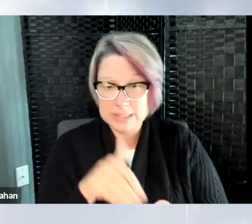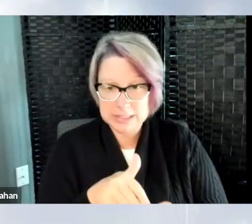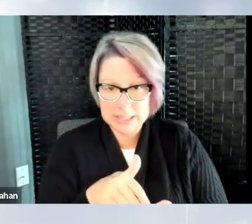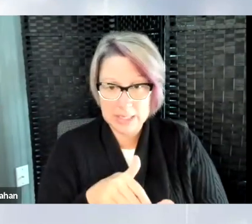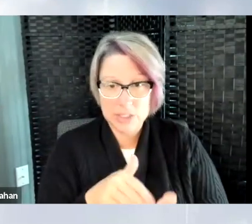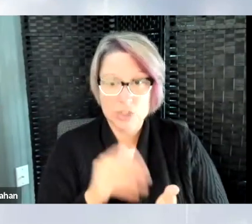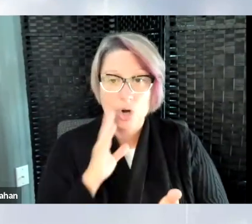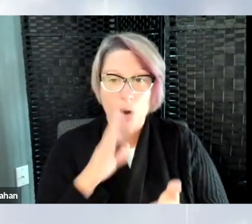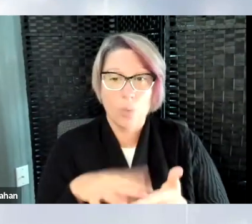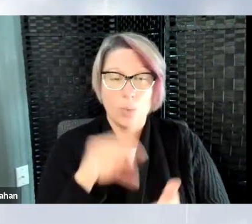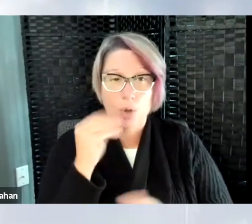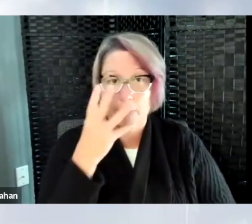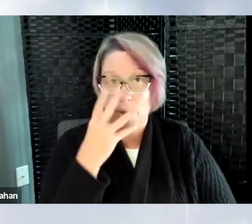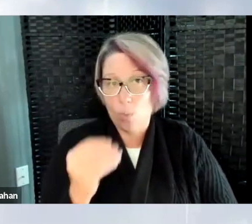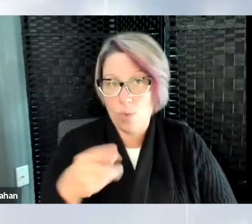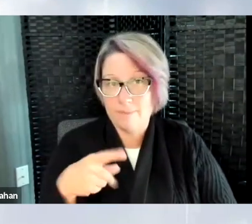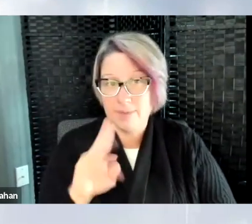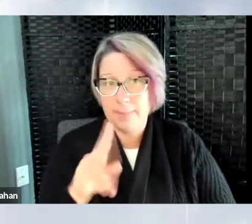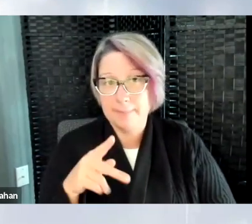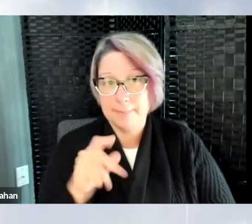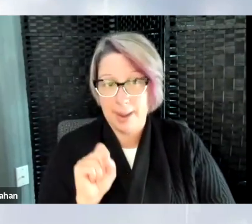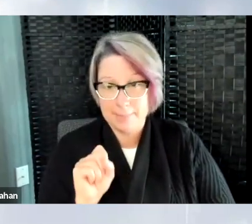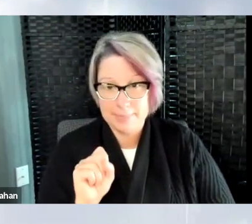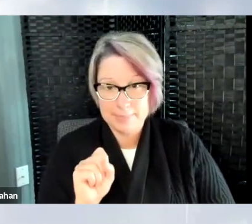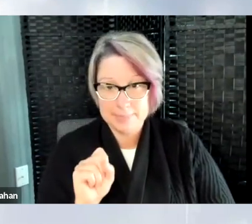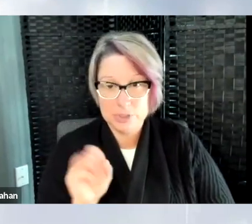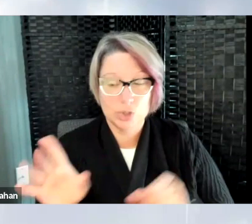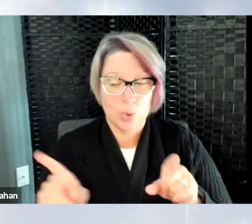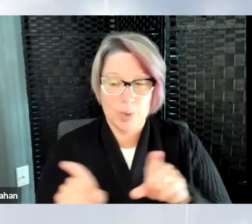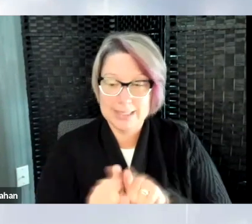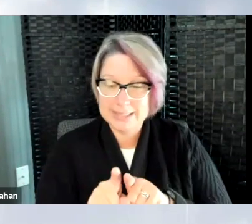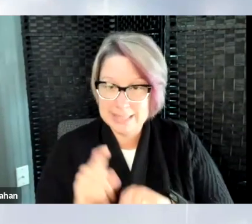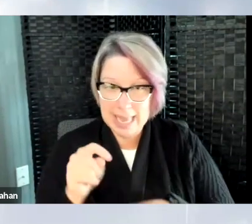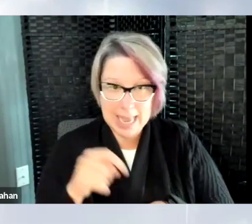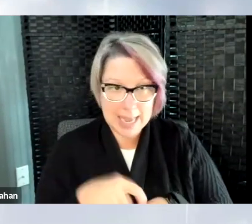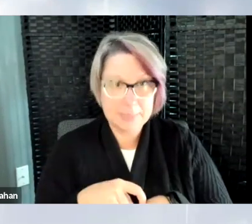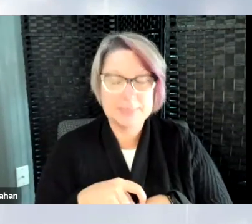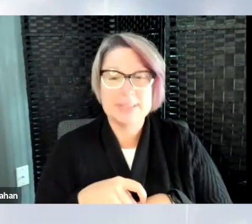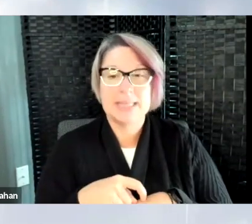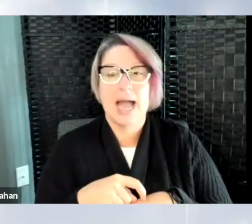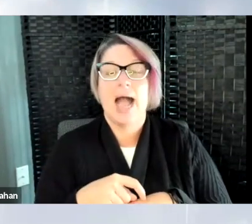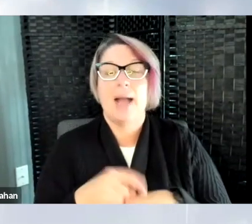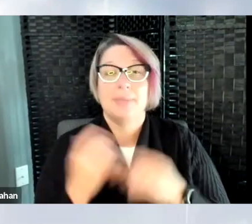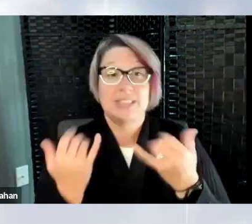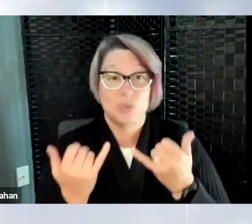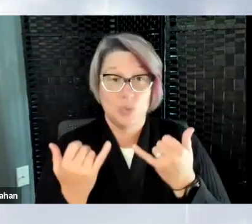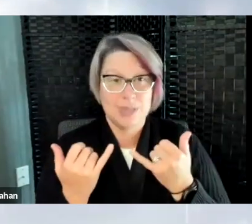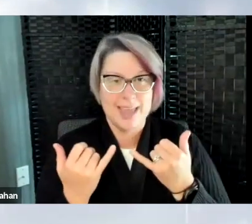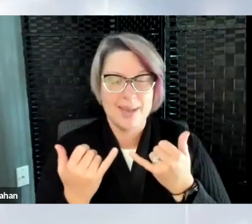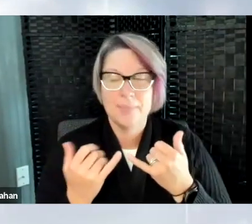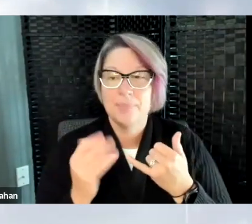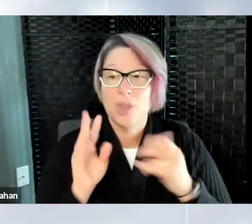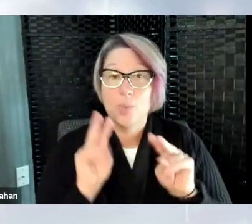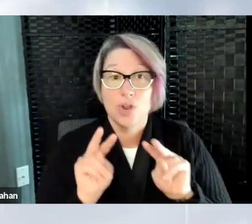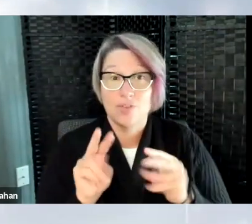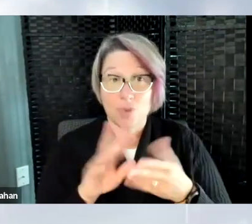about wolf pups. So we'll be connecting at the same time we connected, wherever that is for you today. And we look forward to learning along